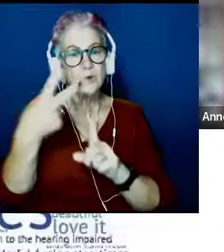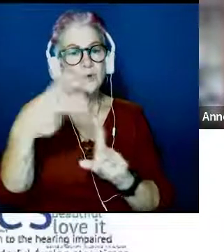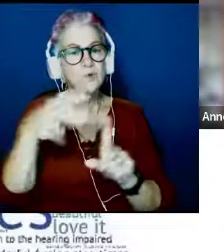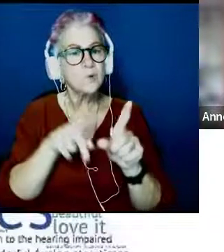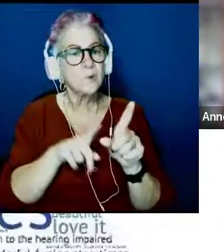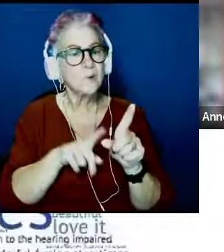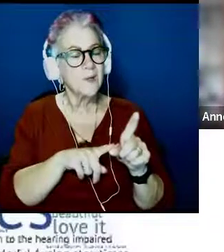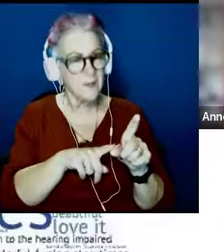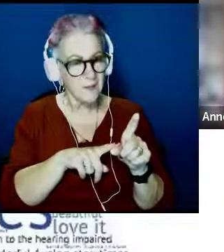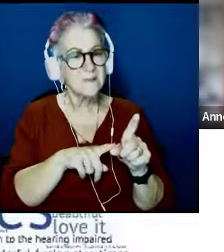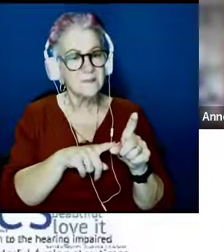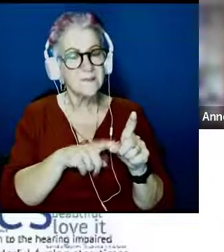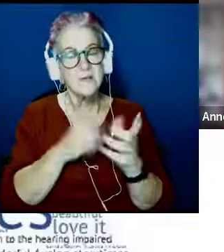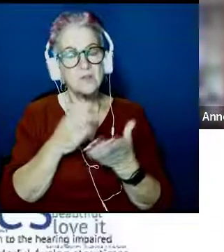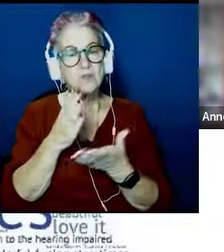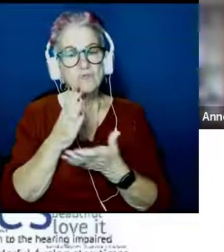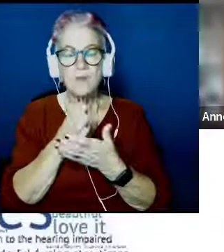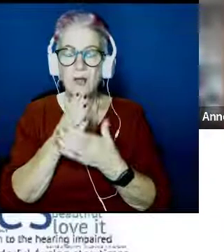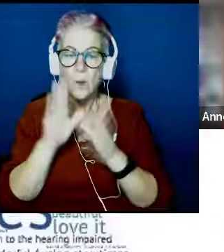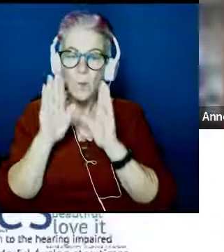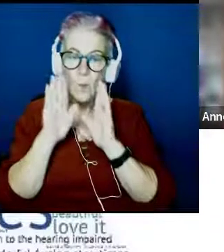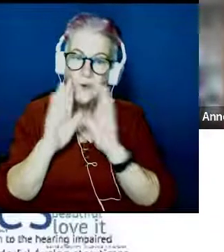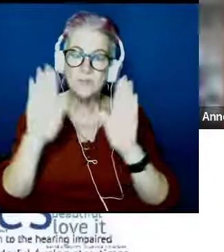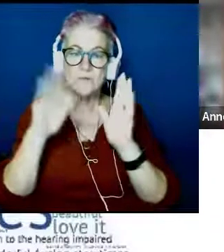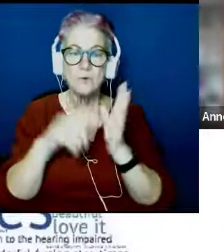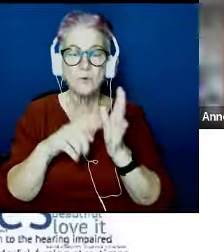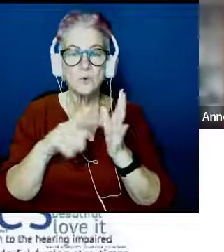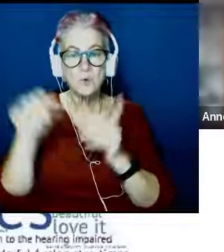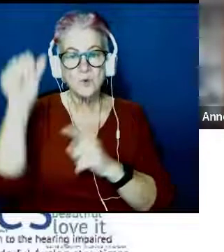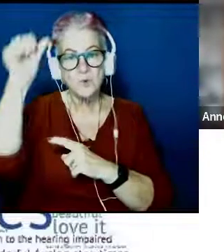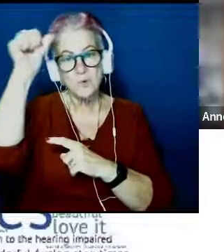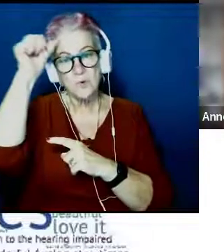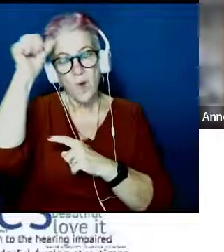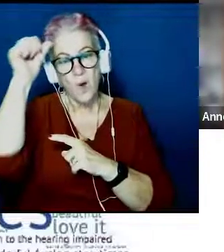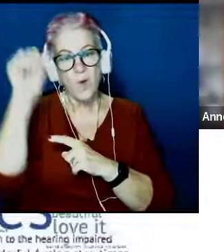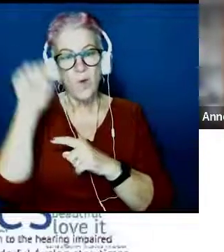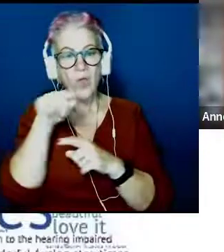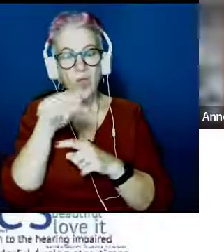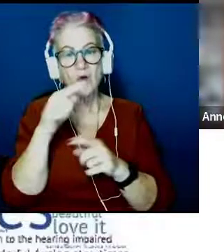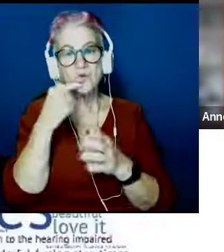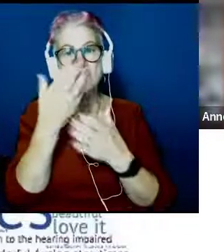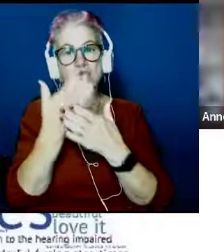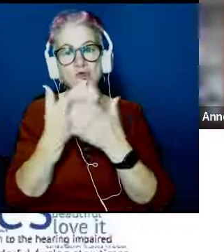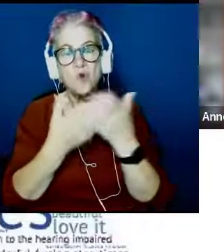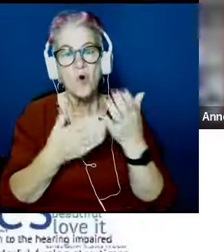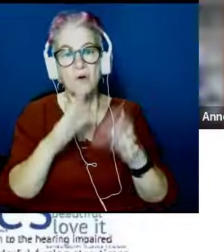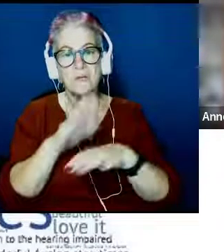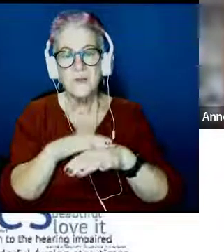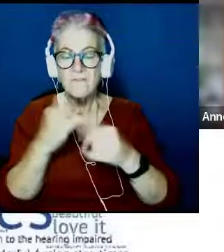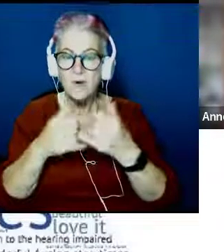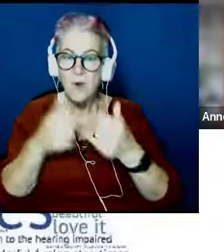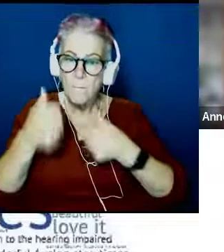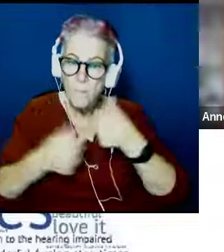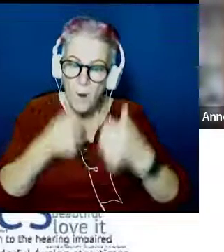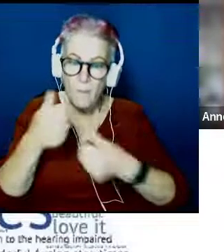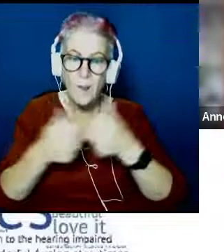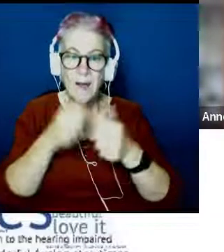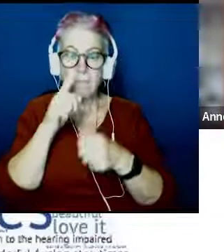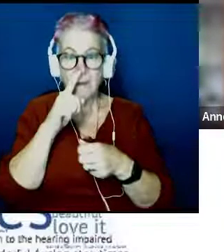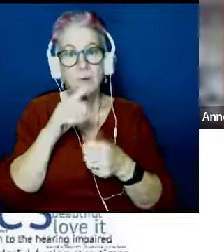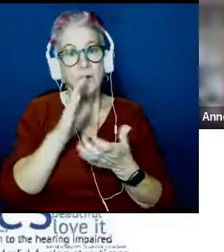it's really wonderful to know that these story times are landing so well and people are using